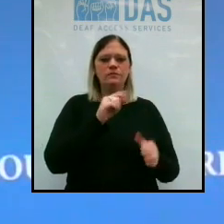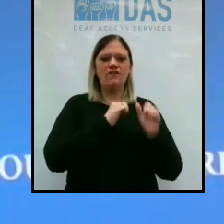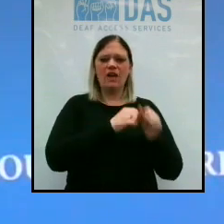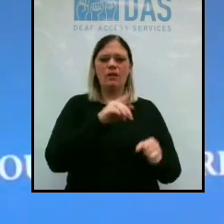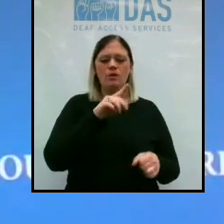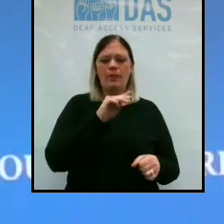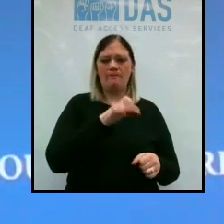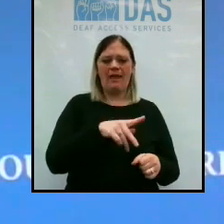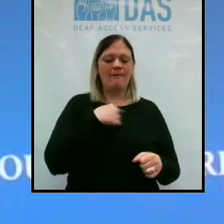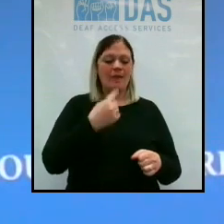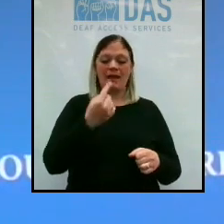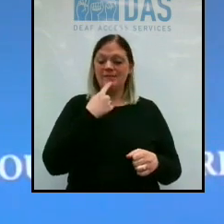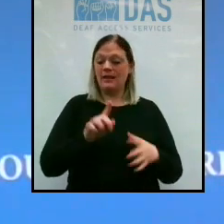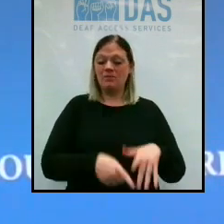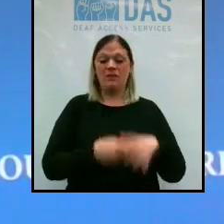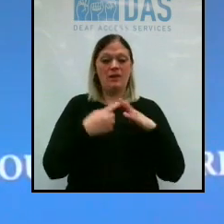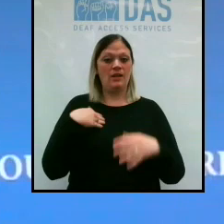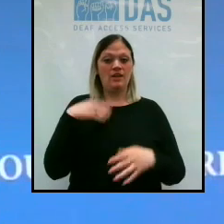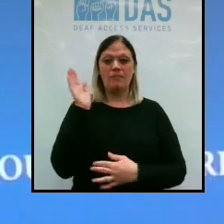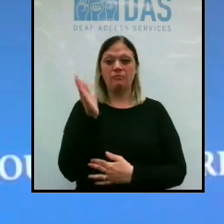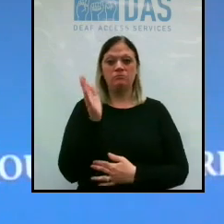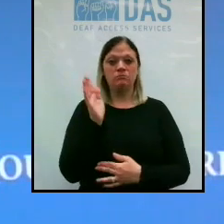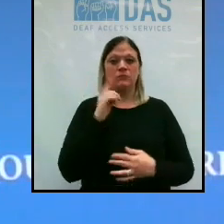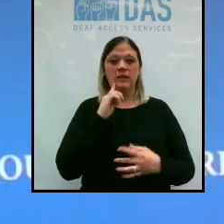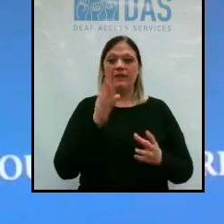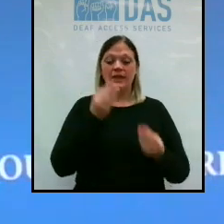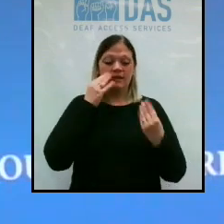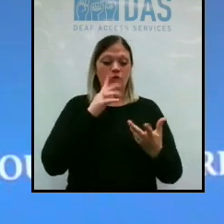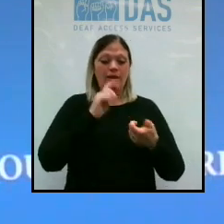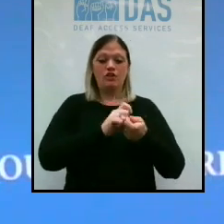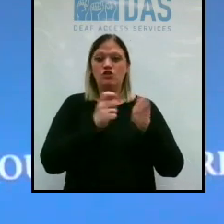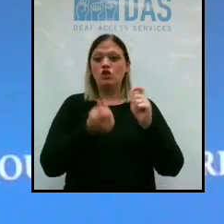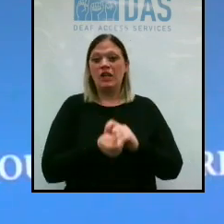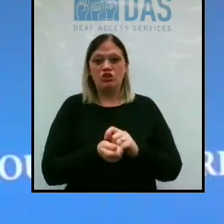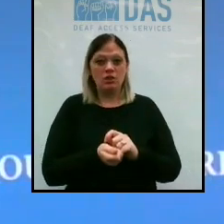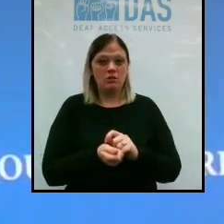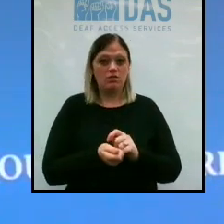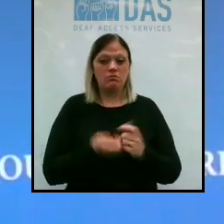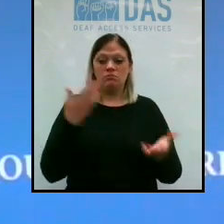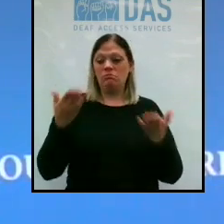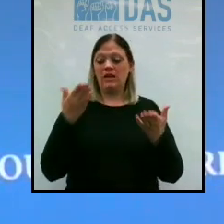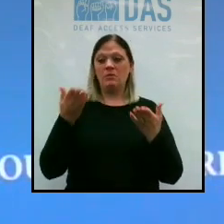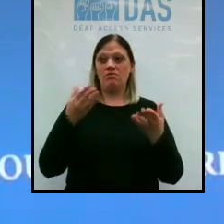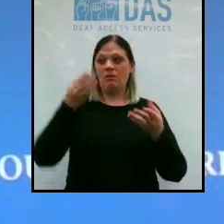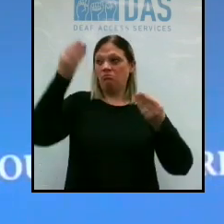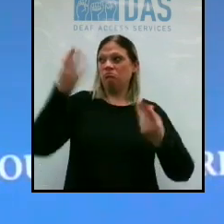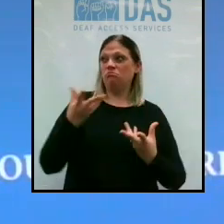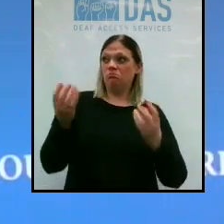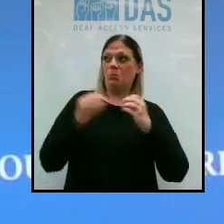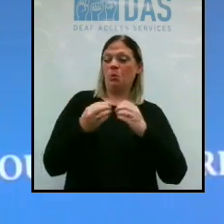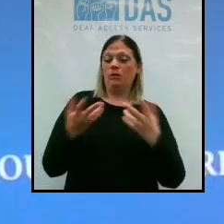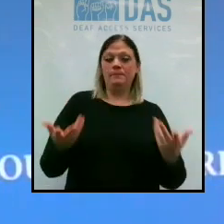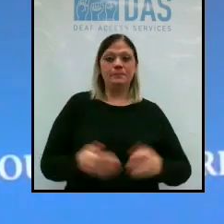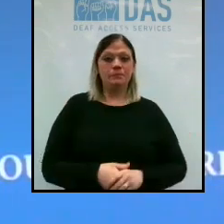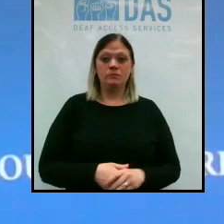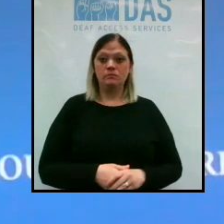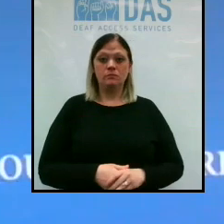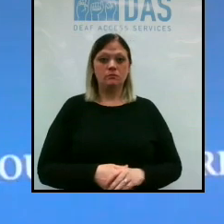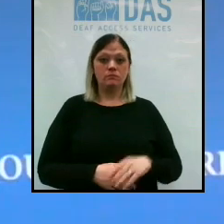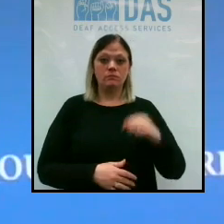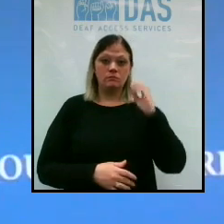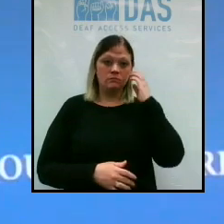press conference, the information can change, and they may have provided more information in the meantime.